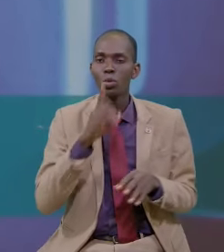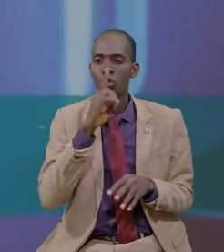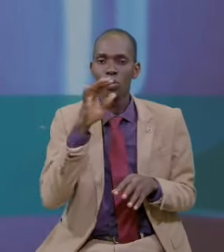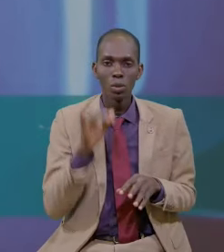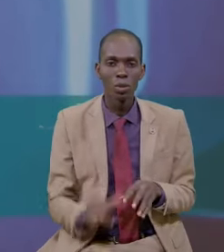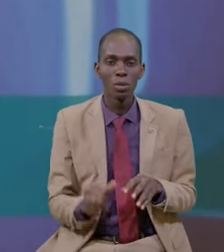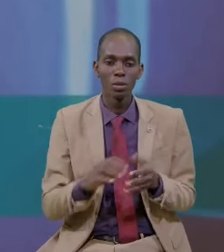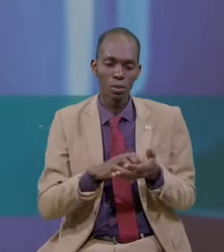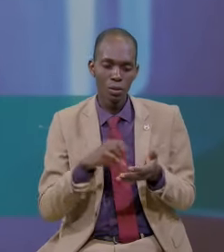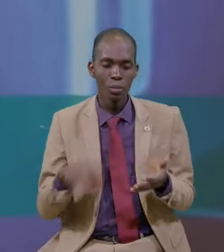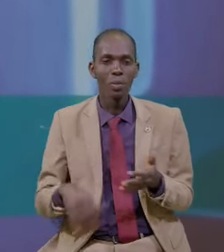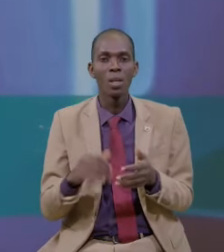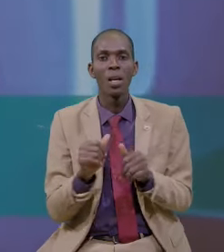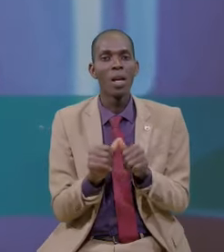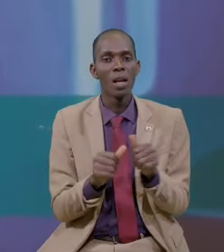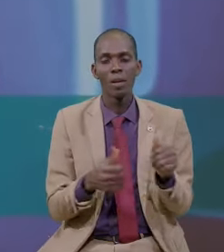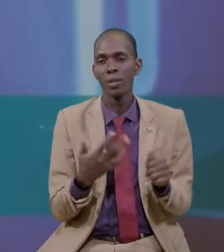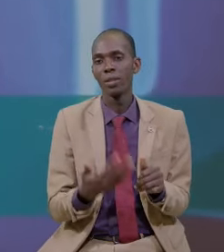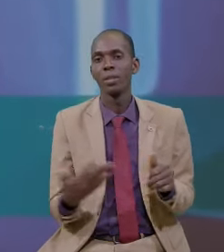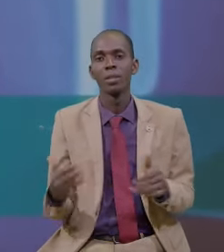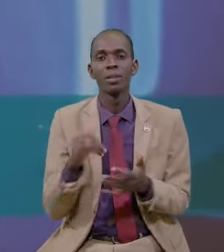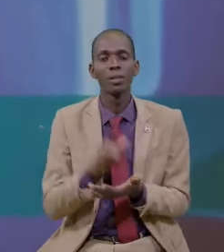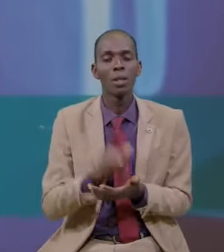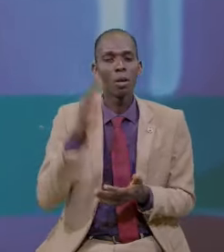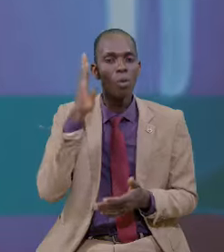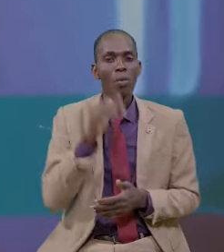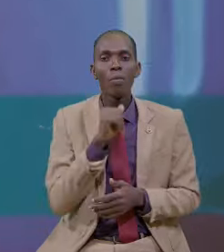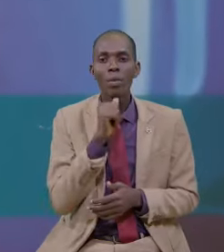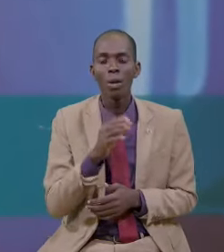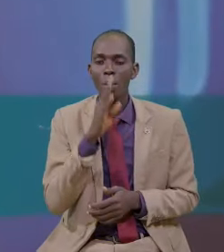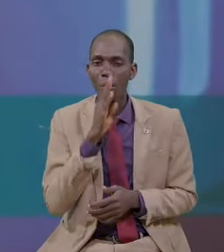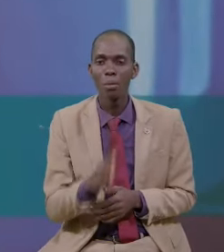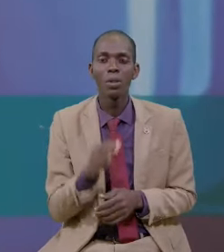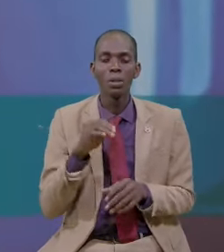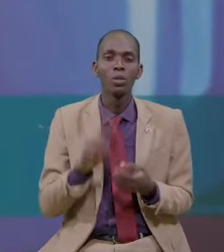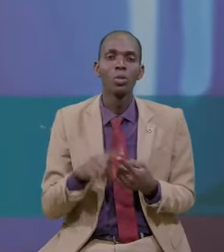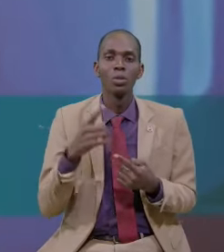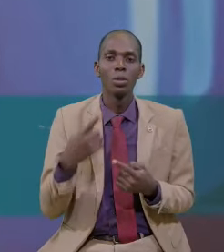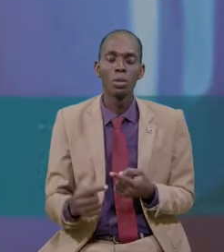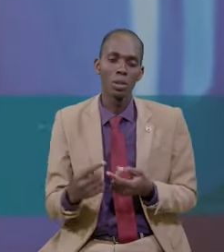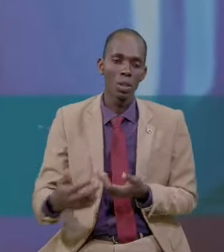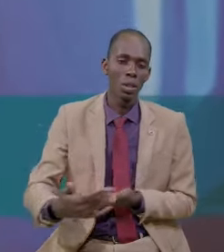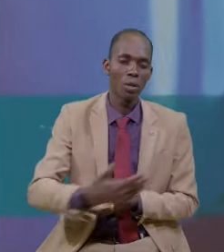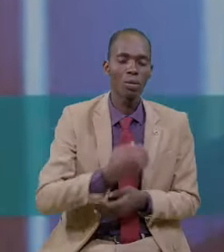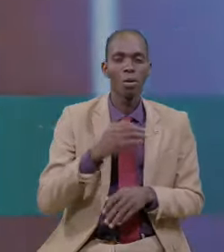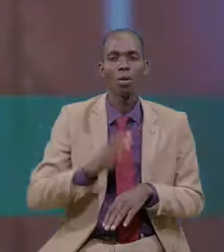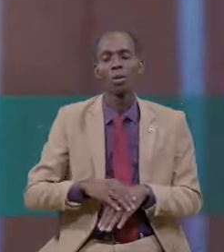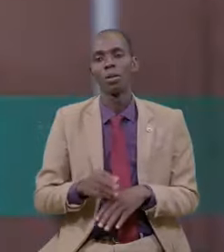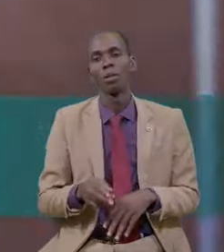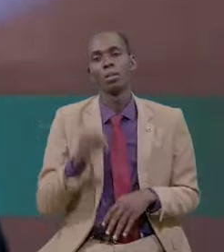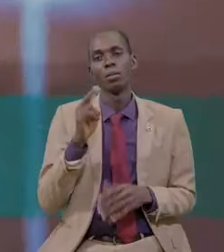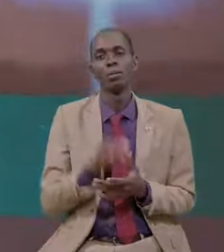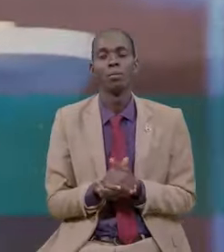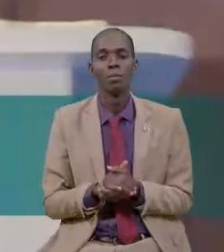away everything that will not fit into the harvest on high. They whitewash